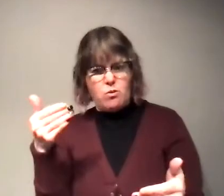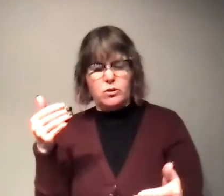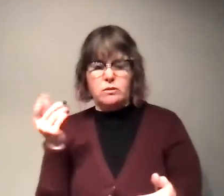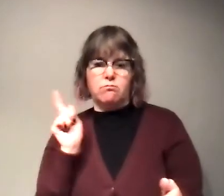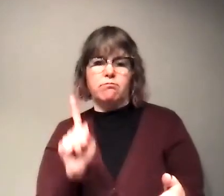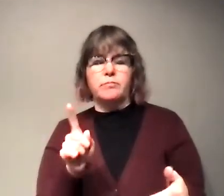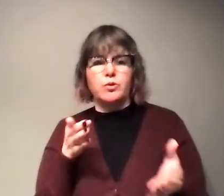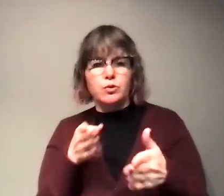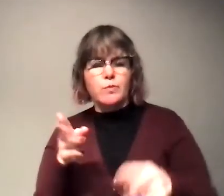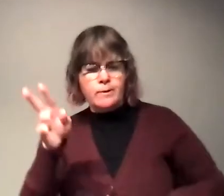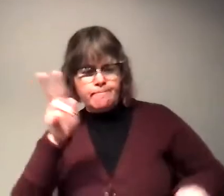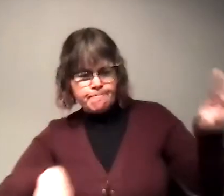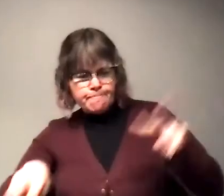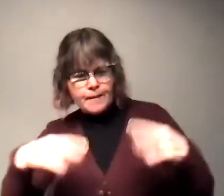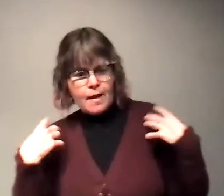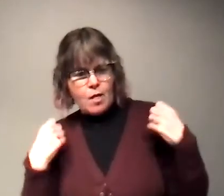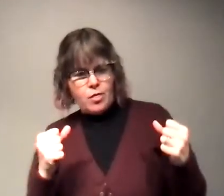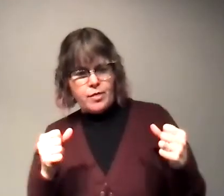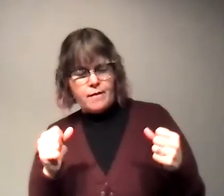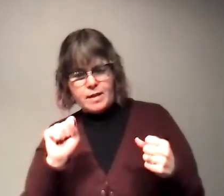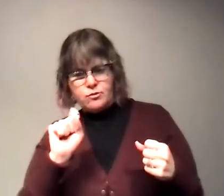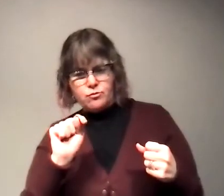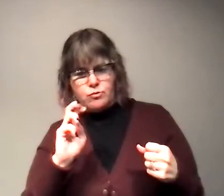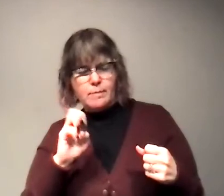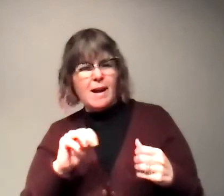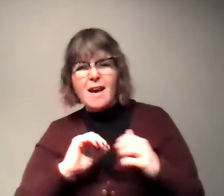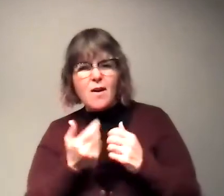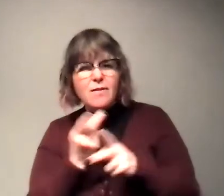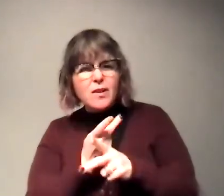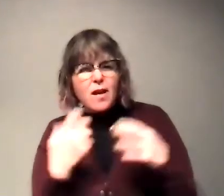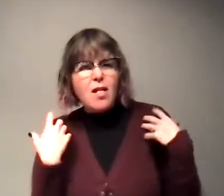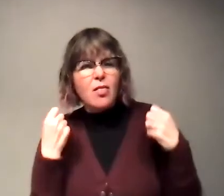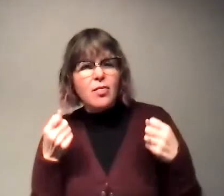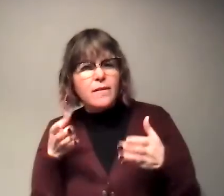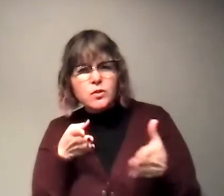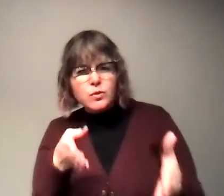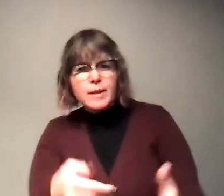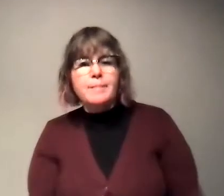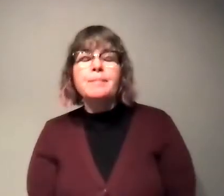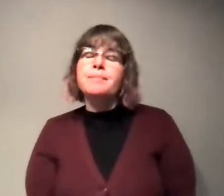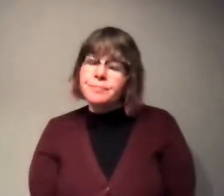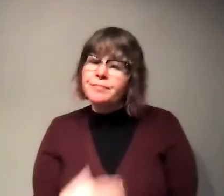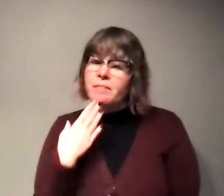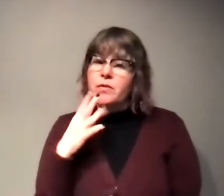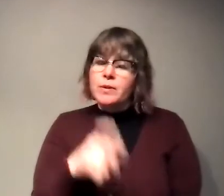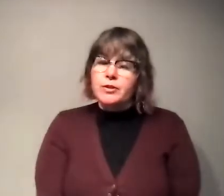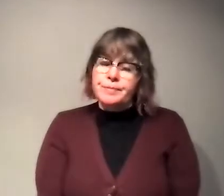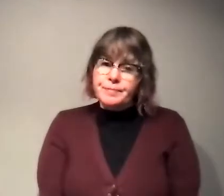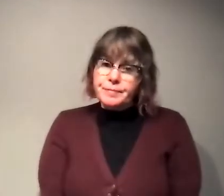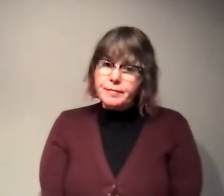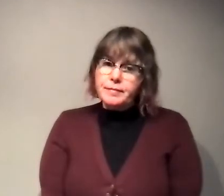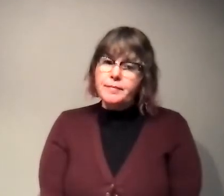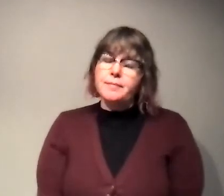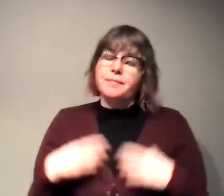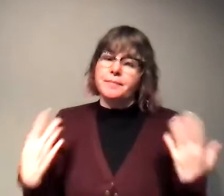to assess the stream's health, what do you do to figure that out? Well, that's a great question. Well, in some ways